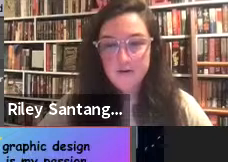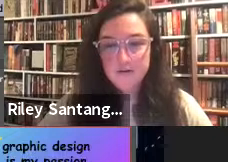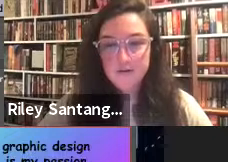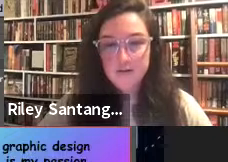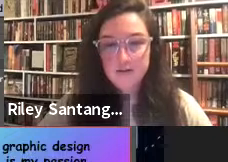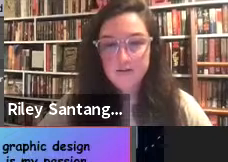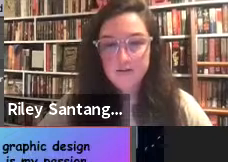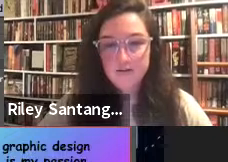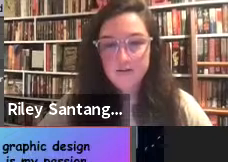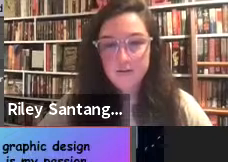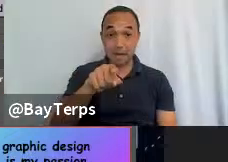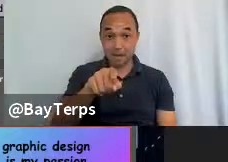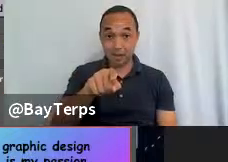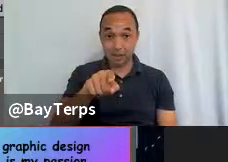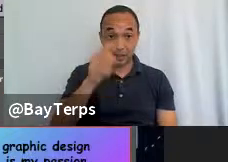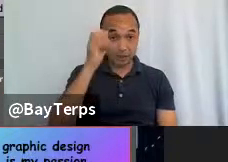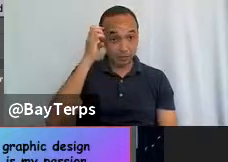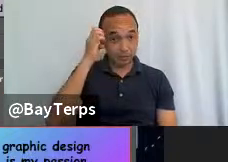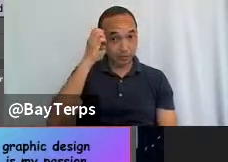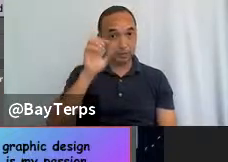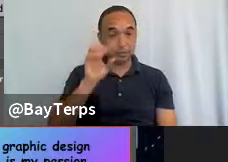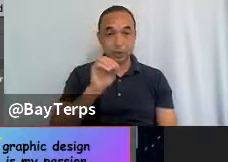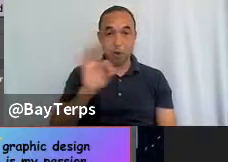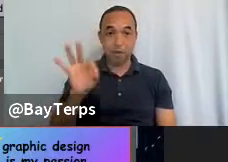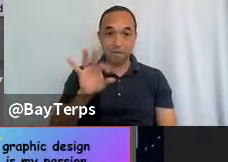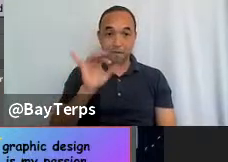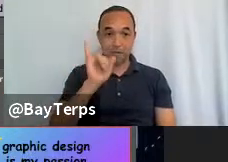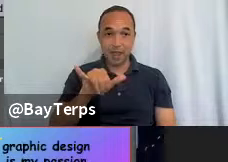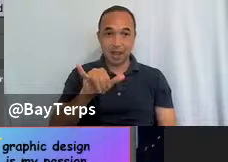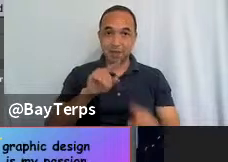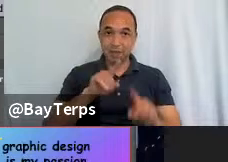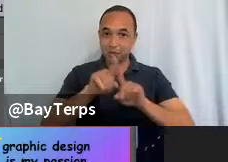the stars layer, that will turn those off.